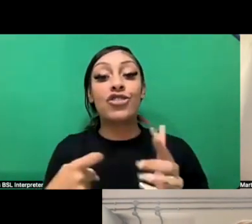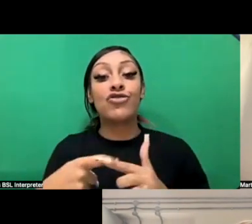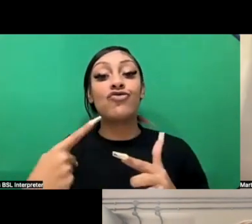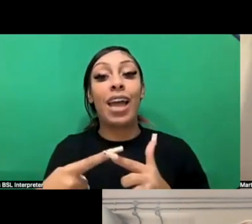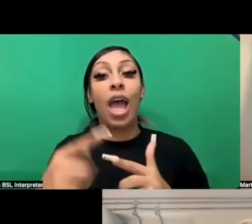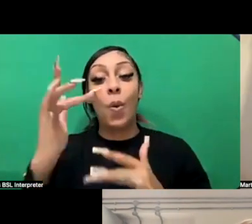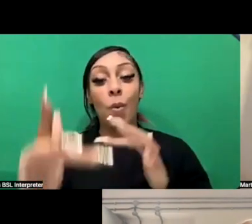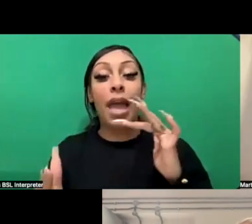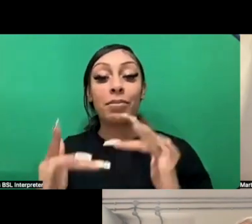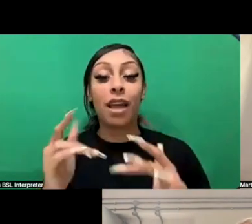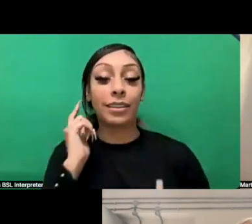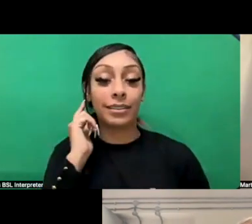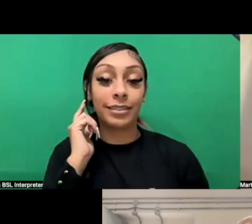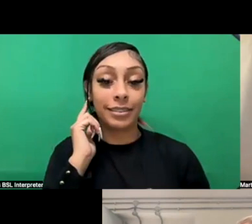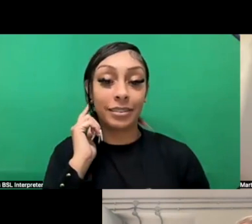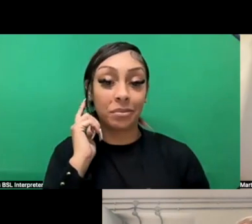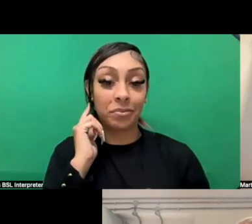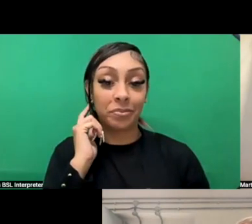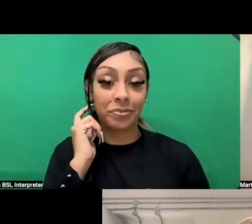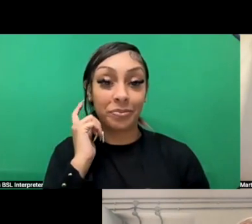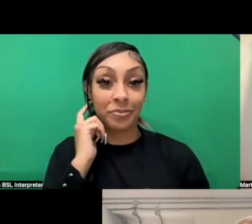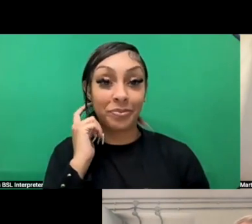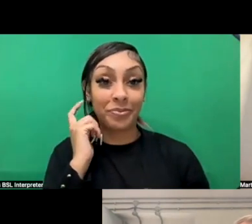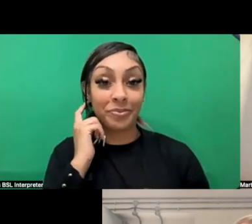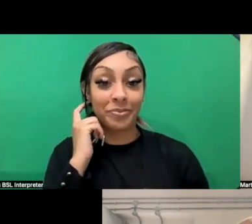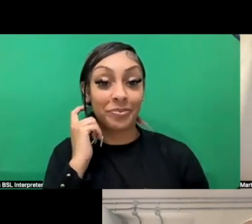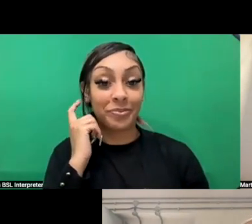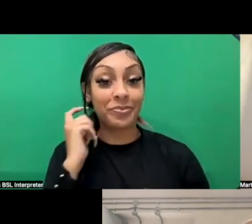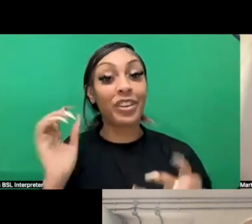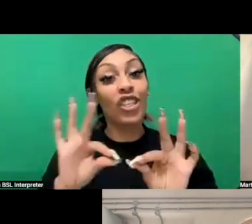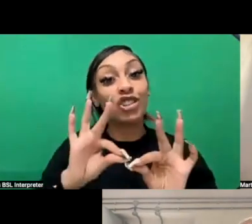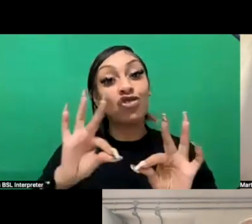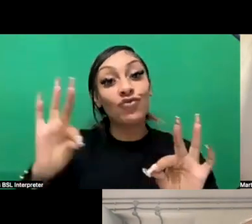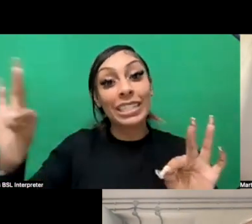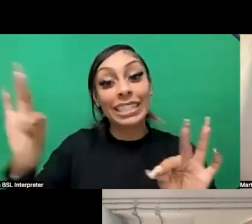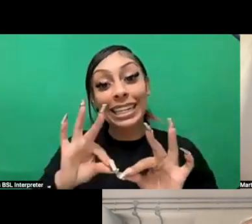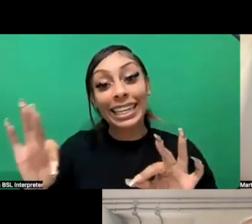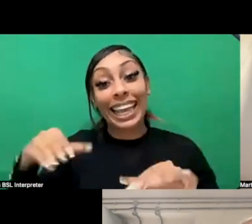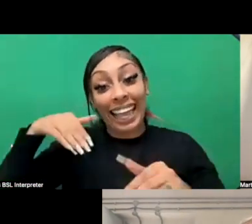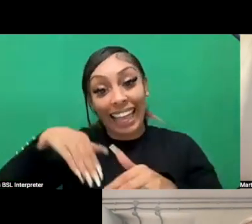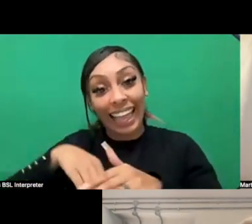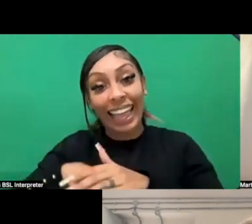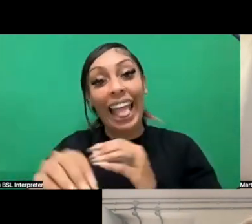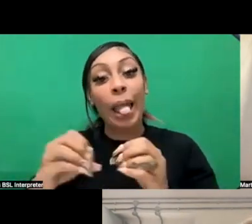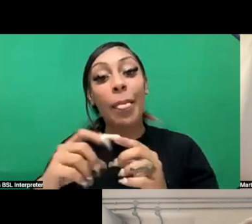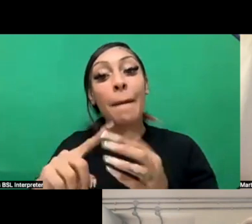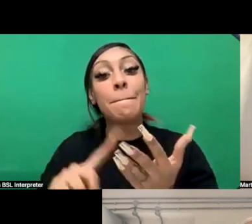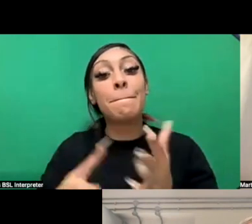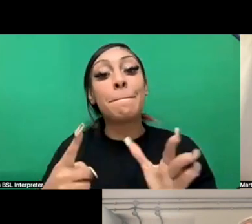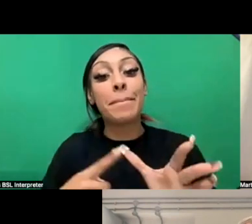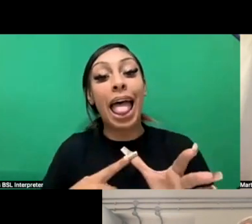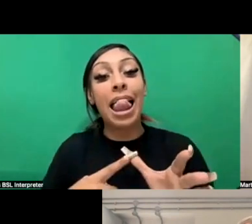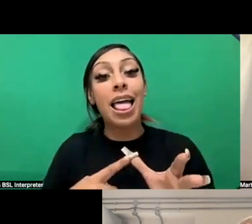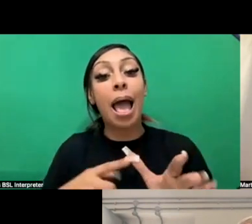musician's website, it goes. The string detection goes into a Bella platform, which is a little audio